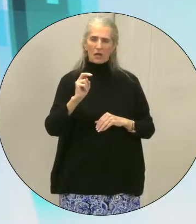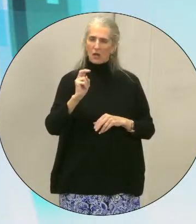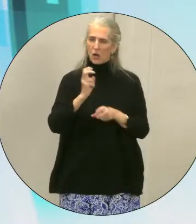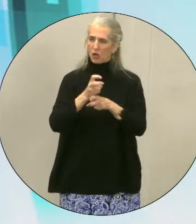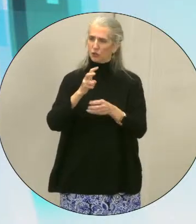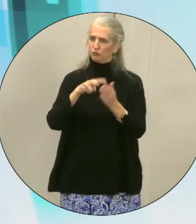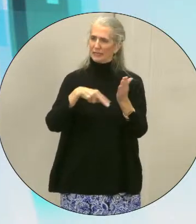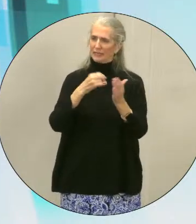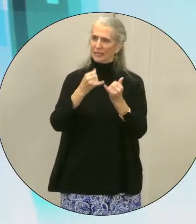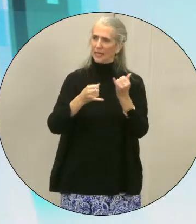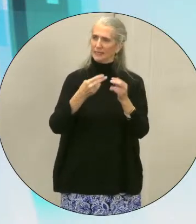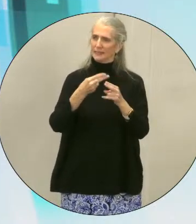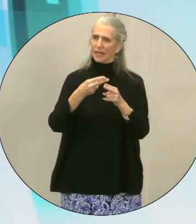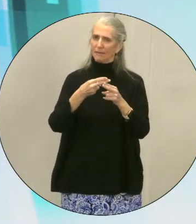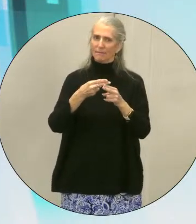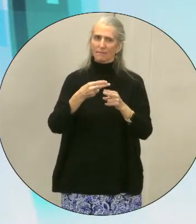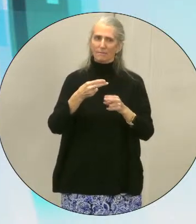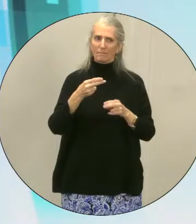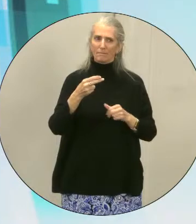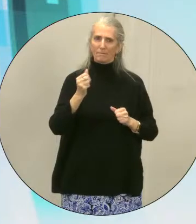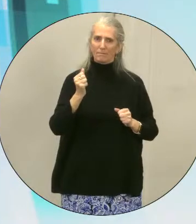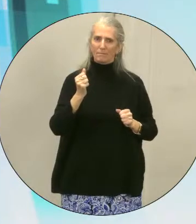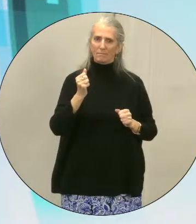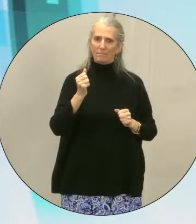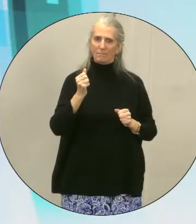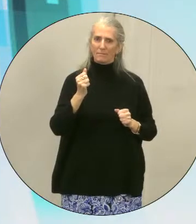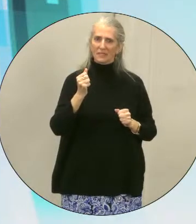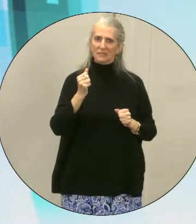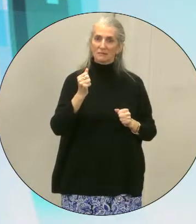name. Maybe